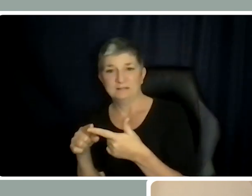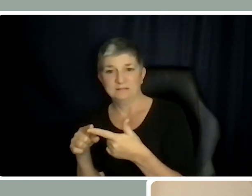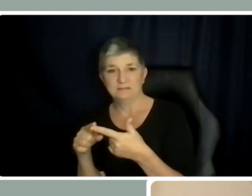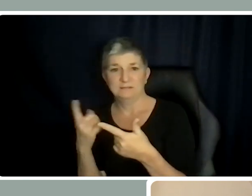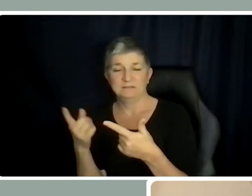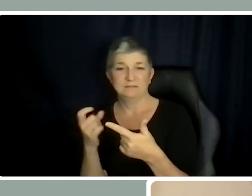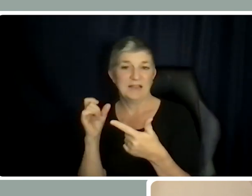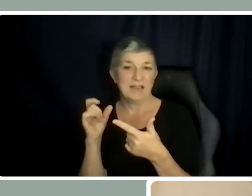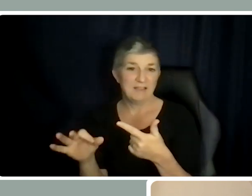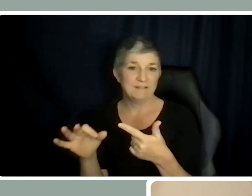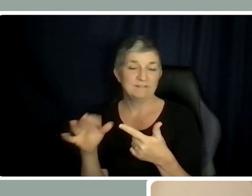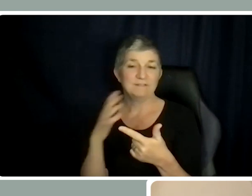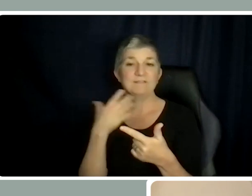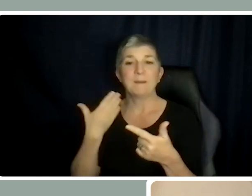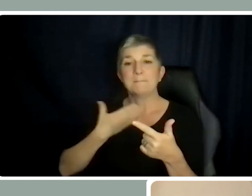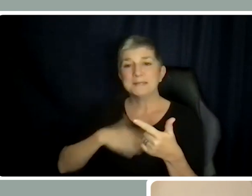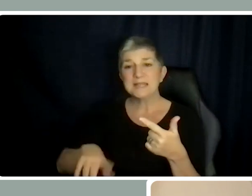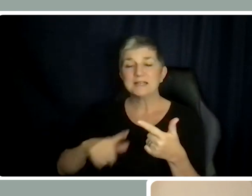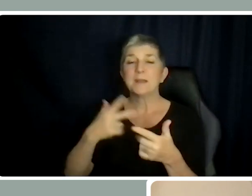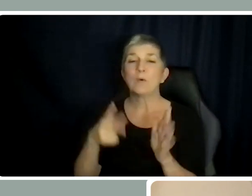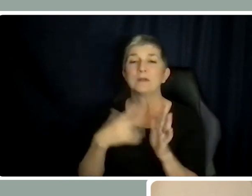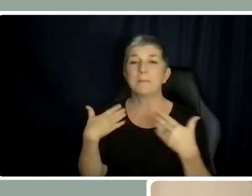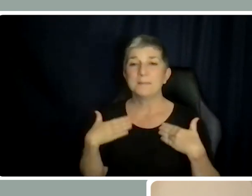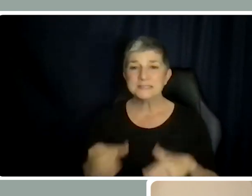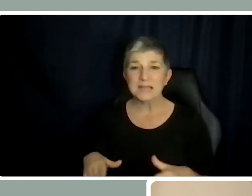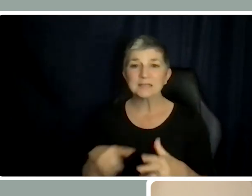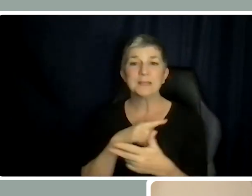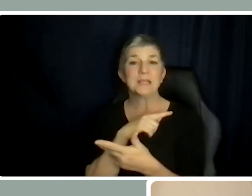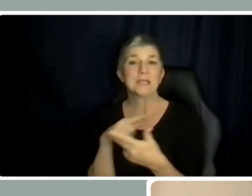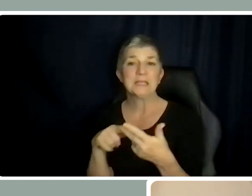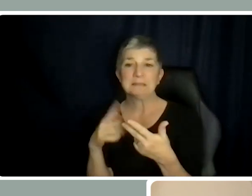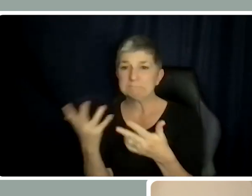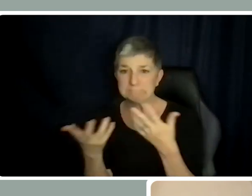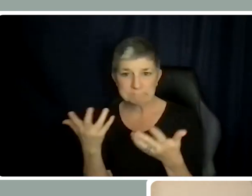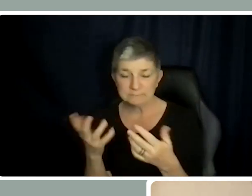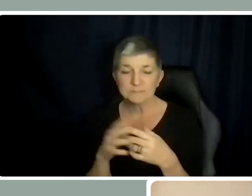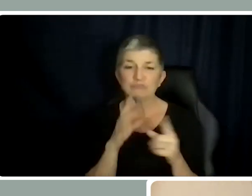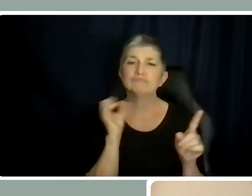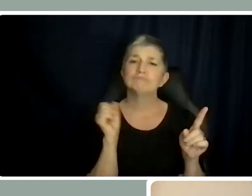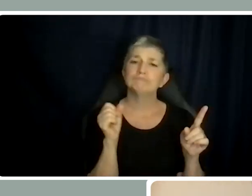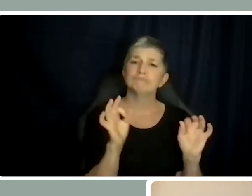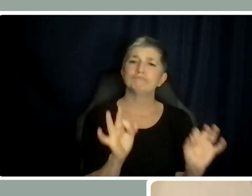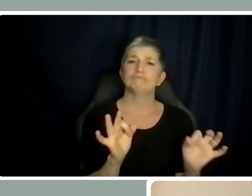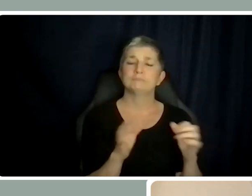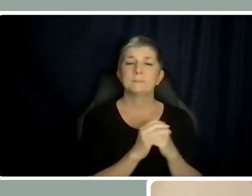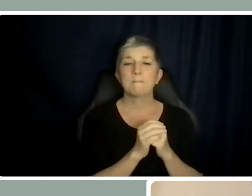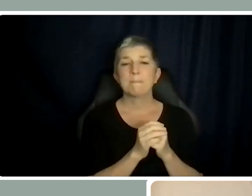going to have a mastectomy or a double mastectomy? Mm-hmm. Yeah. Yeah, perfect.